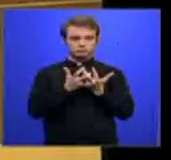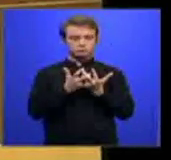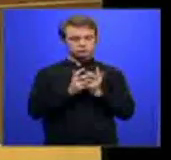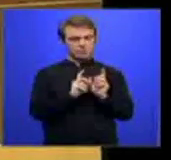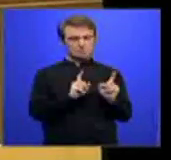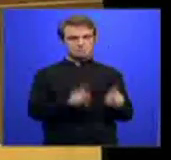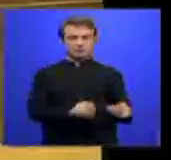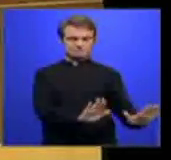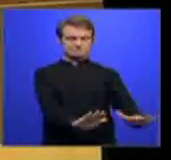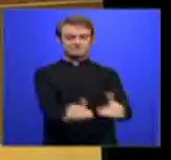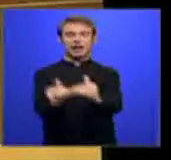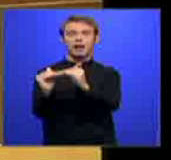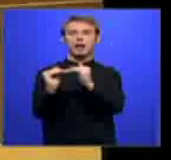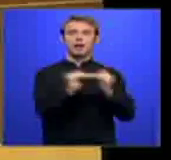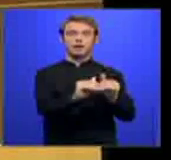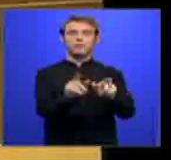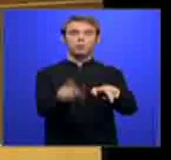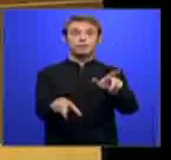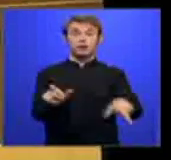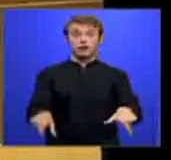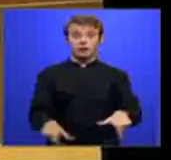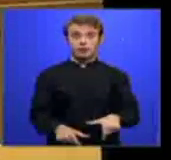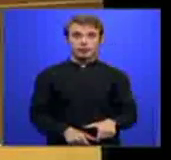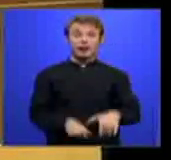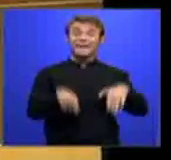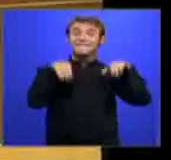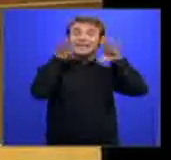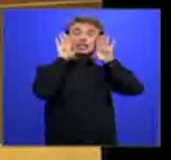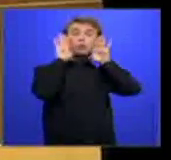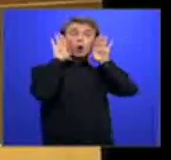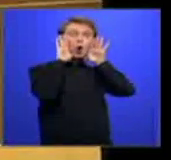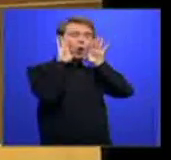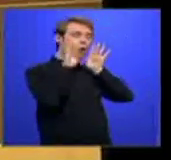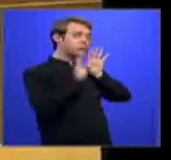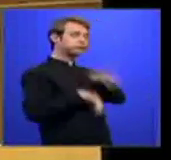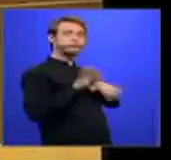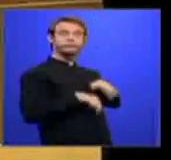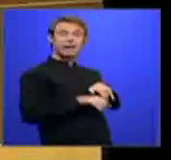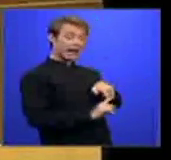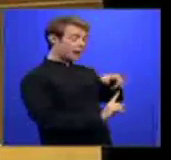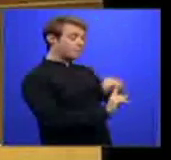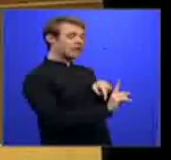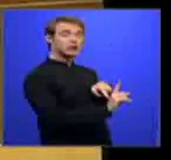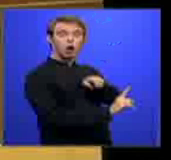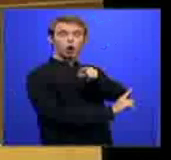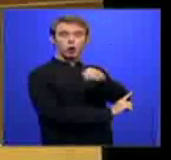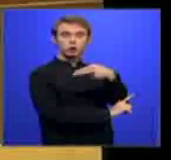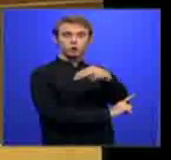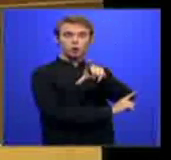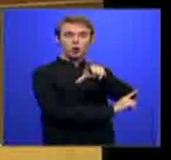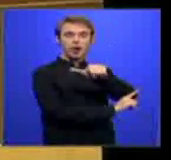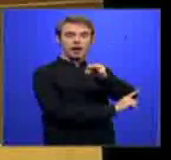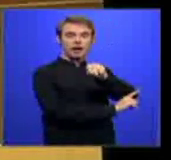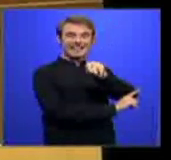a message on Facebook from Tulani Zondi, who raised his